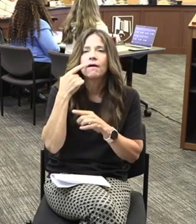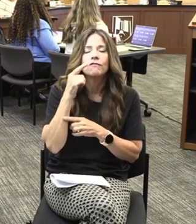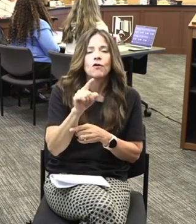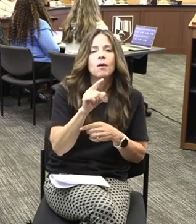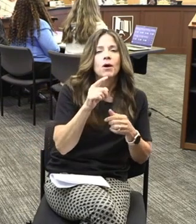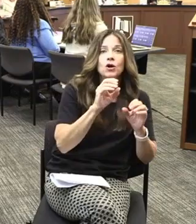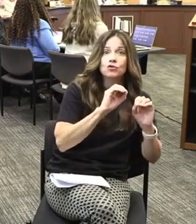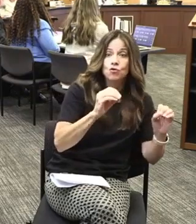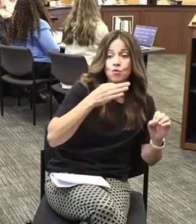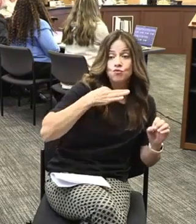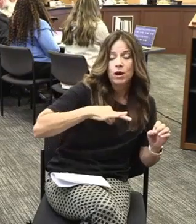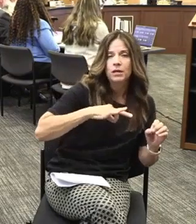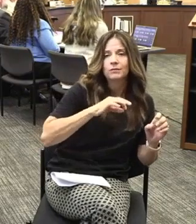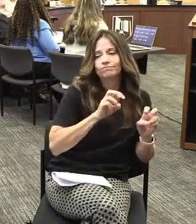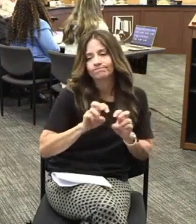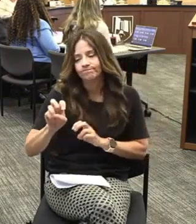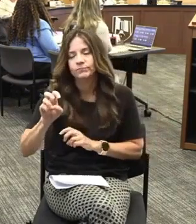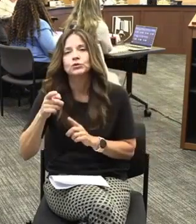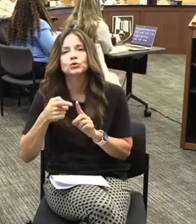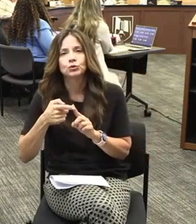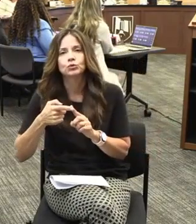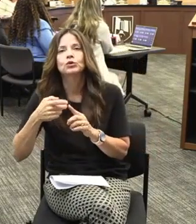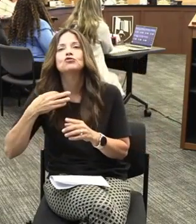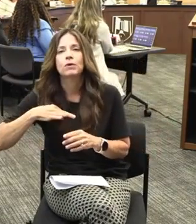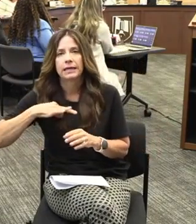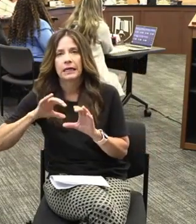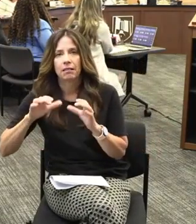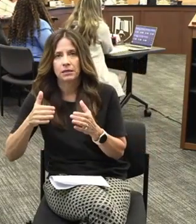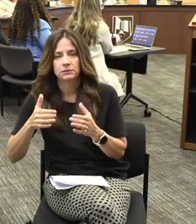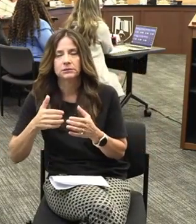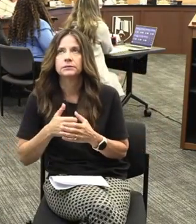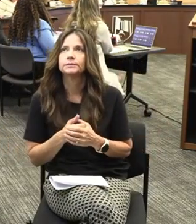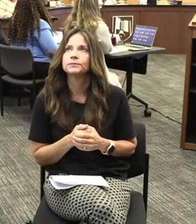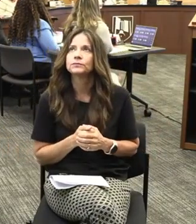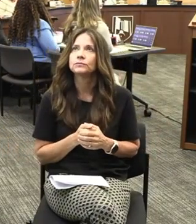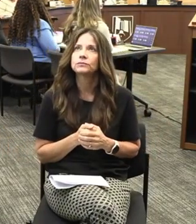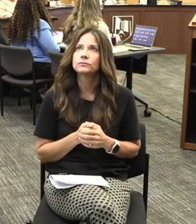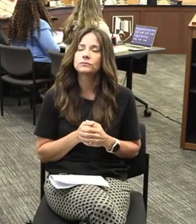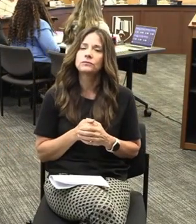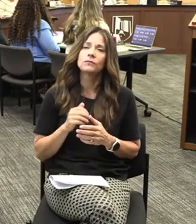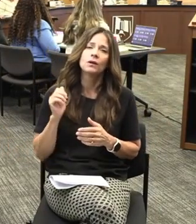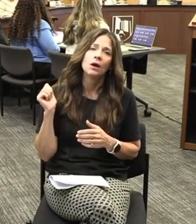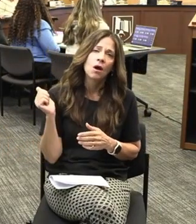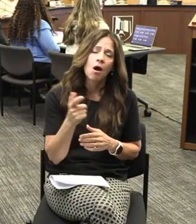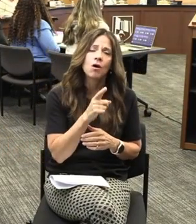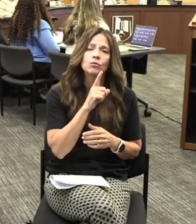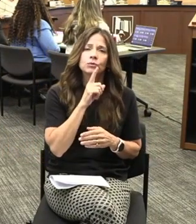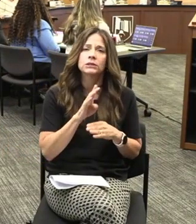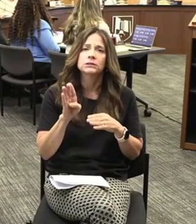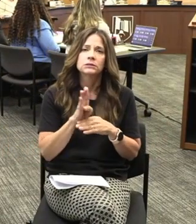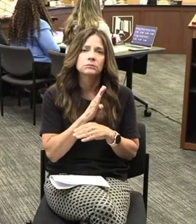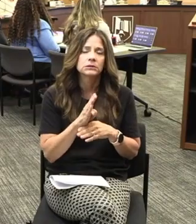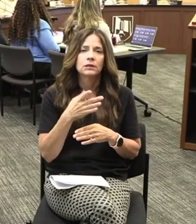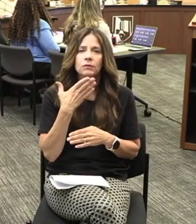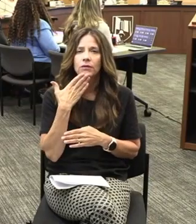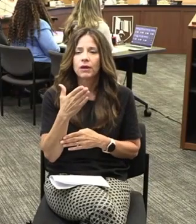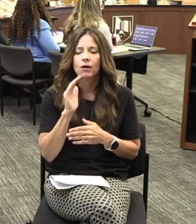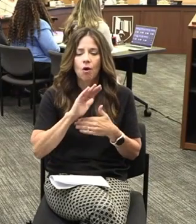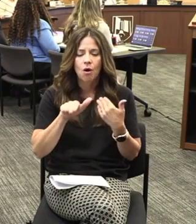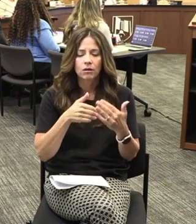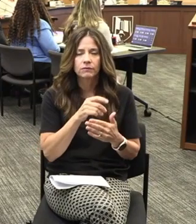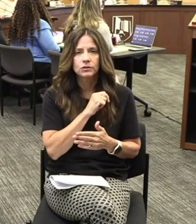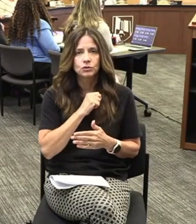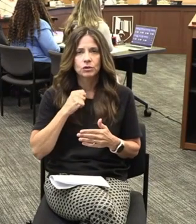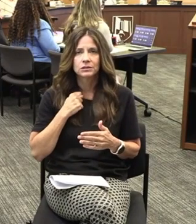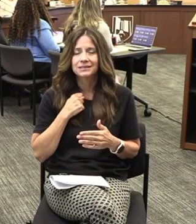well at JJC. Chairman, we were all just very busy. I want to thank all of the trustees who took time